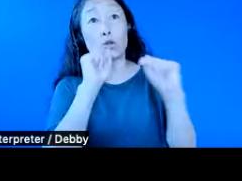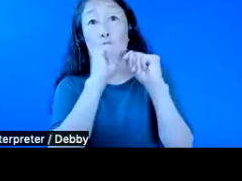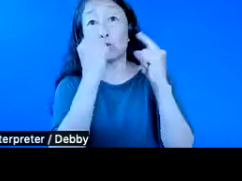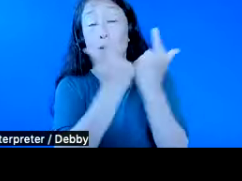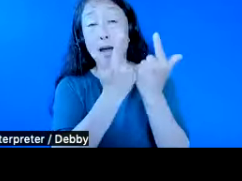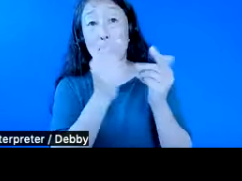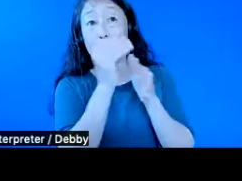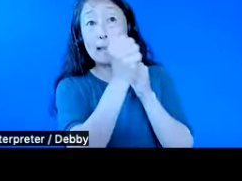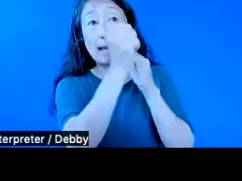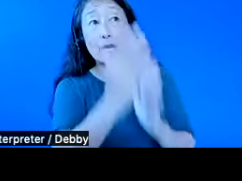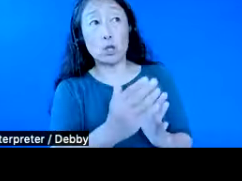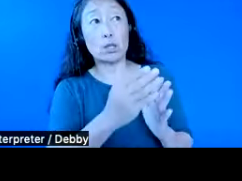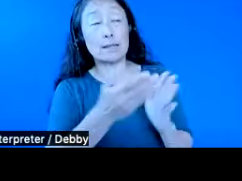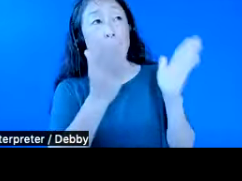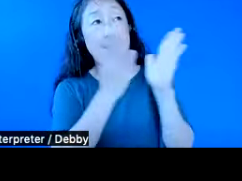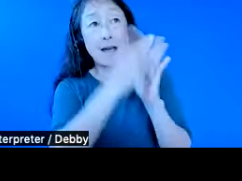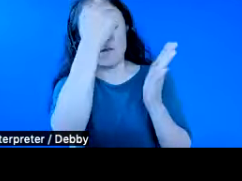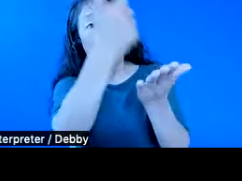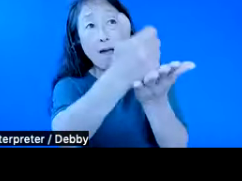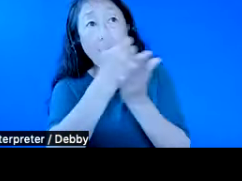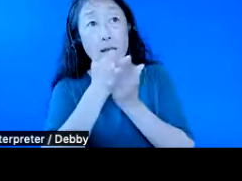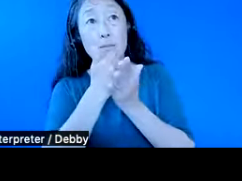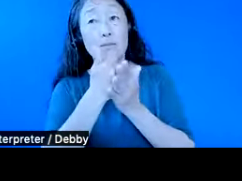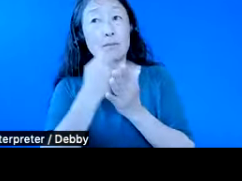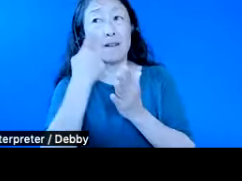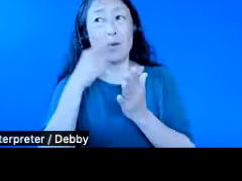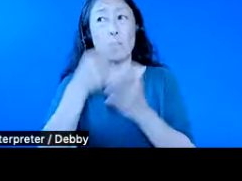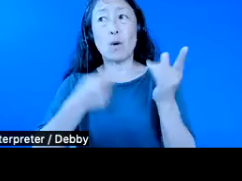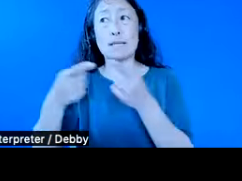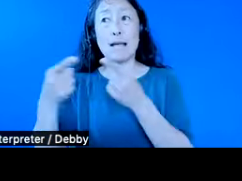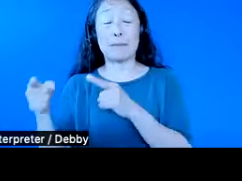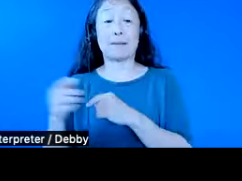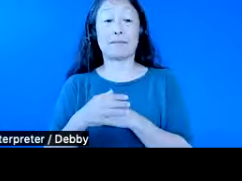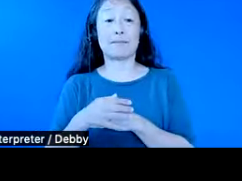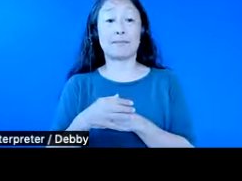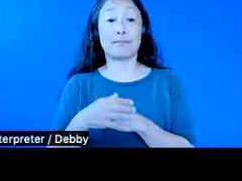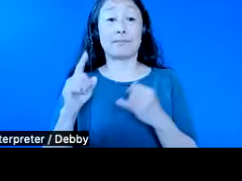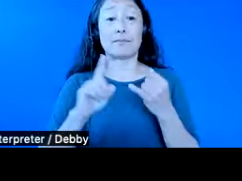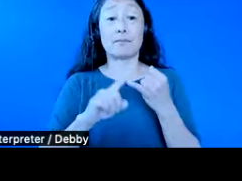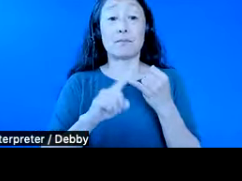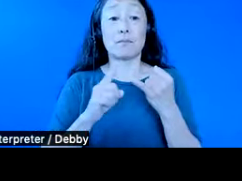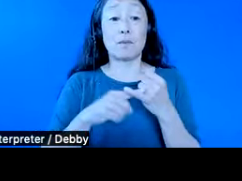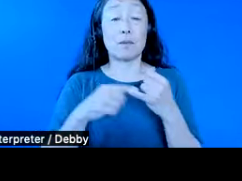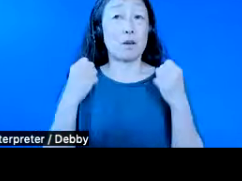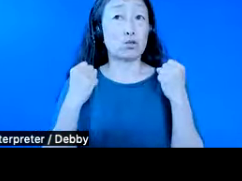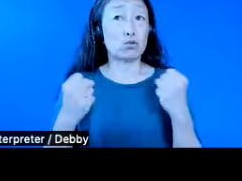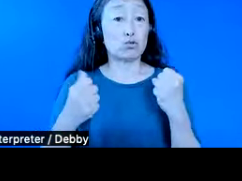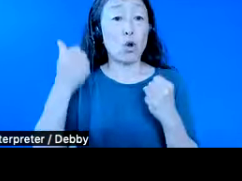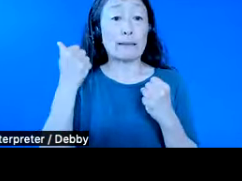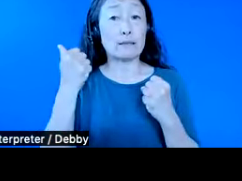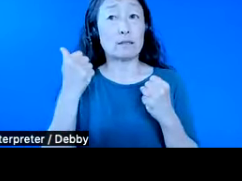happening. And the strongest risk factor for suicide is depression that is not